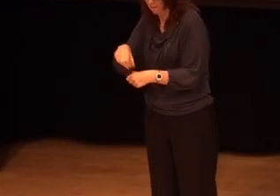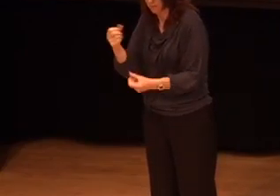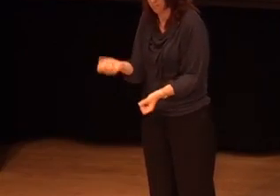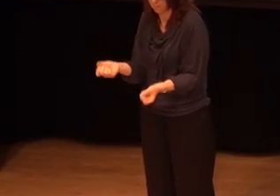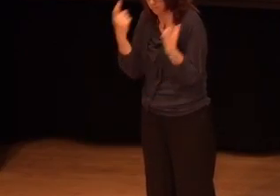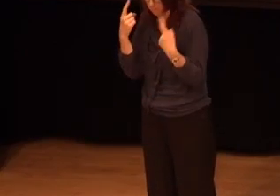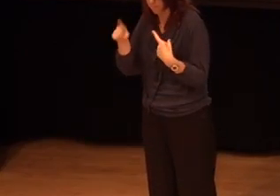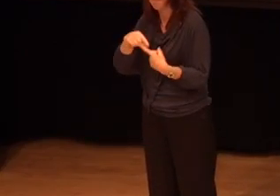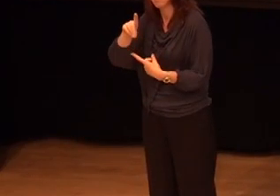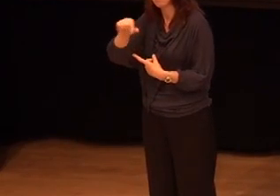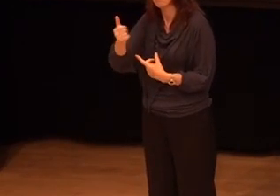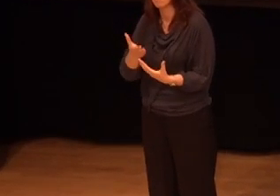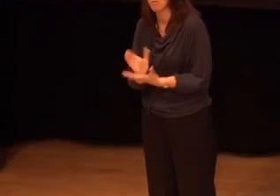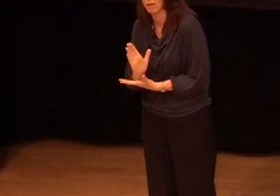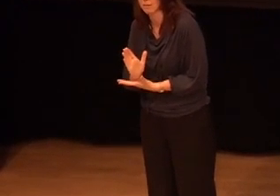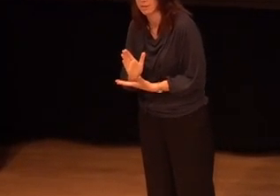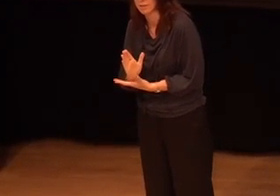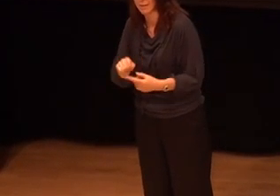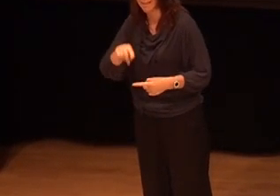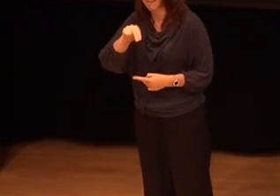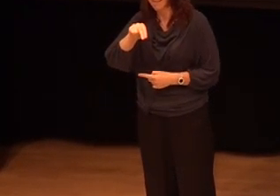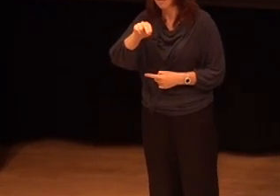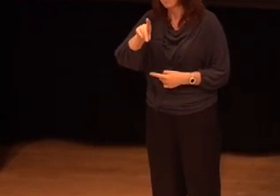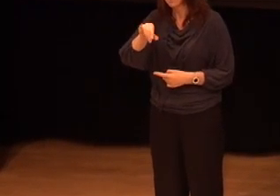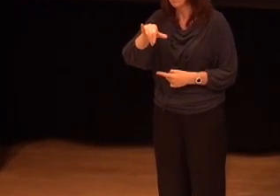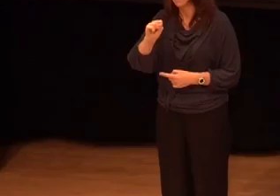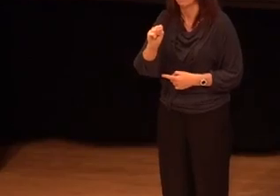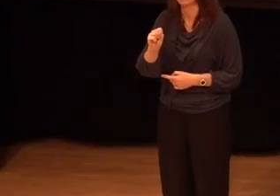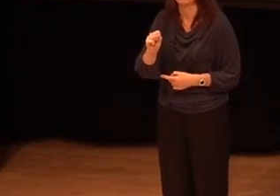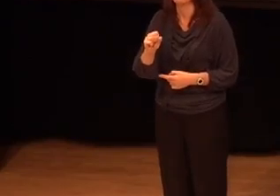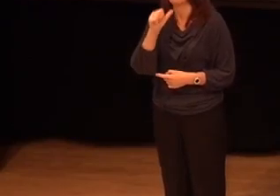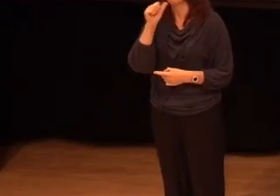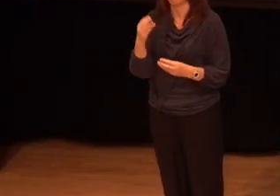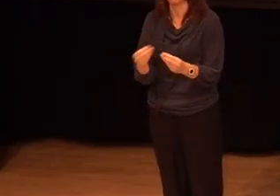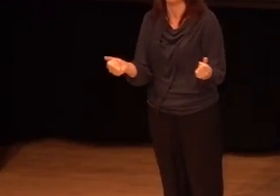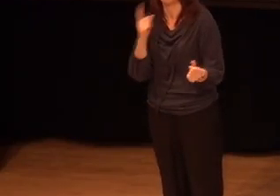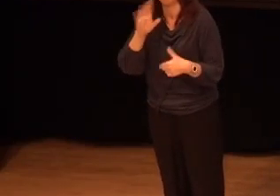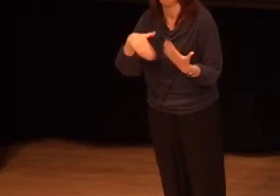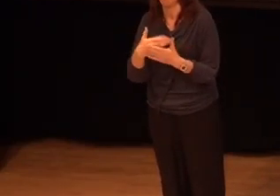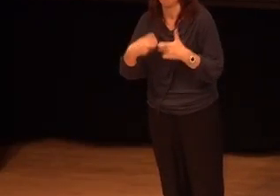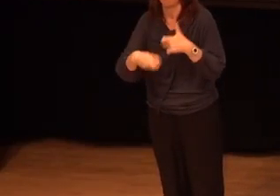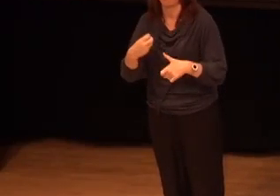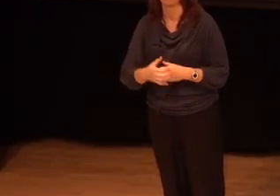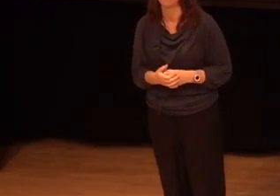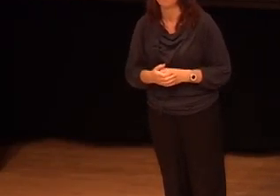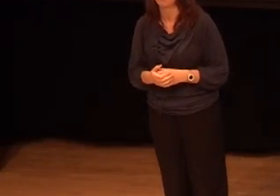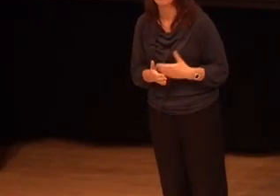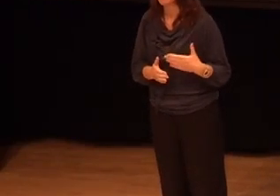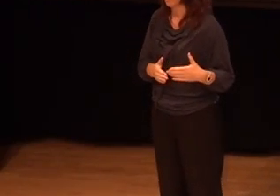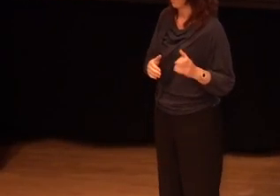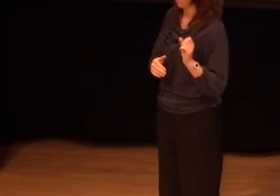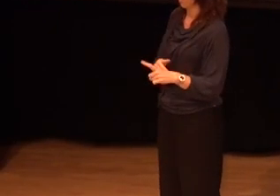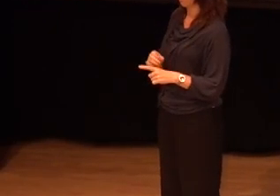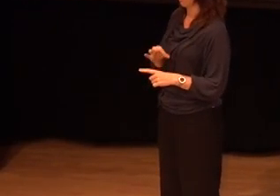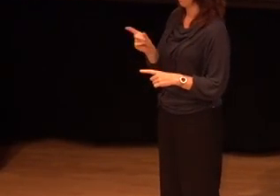understand disability rights, then the NDIS can't solve, it's not the solution to all the problems. And the question of